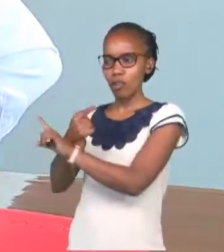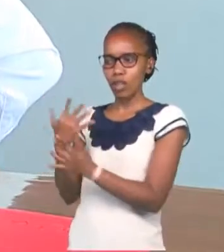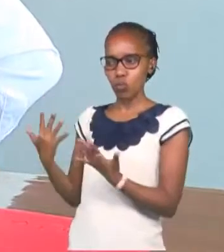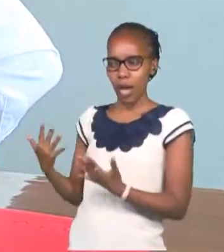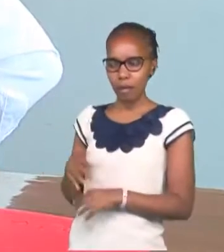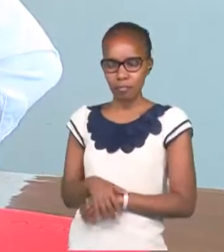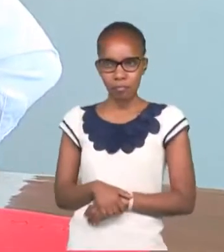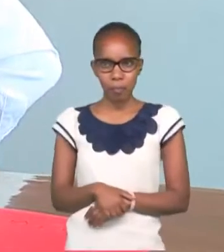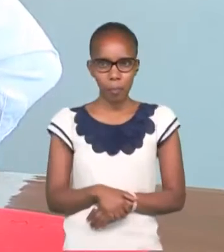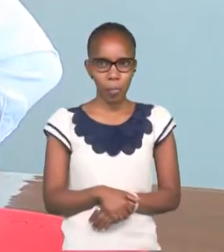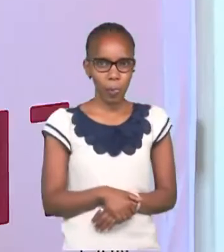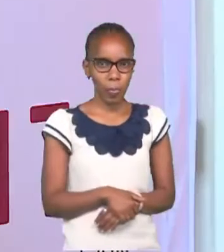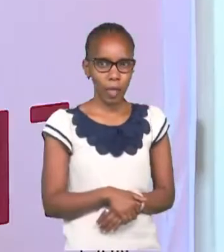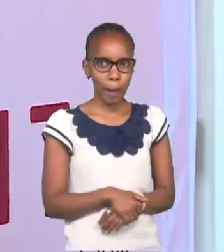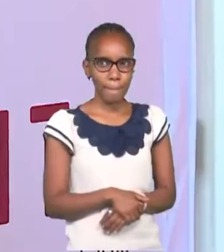organization?